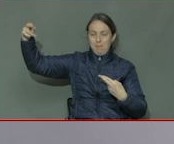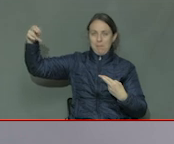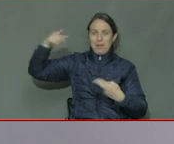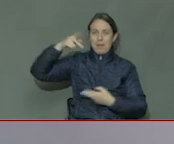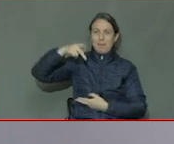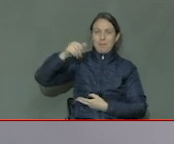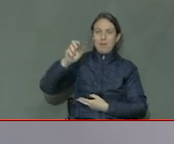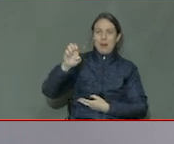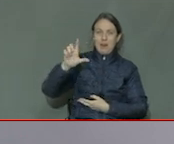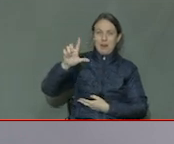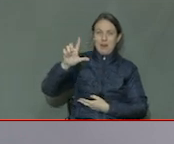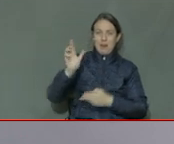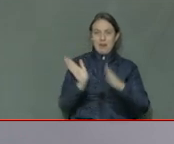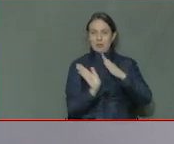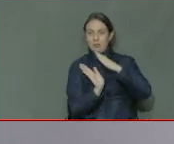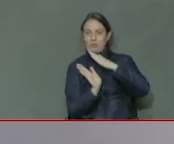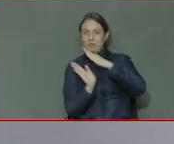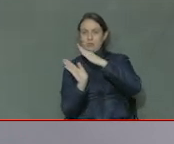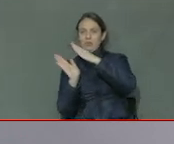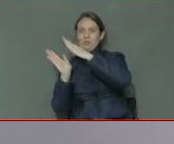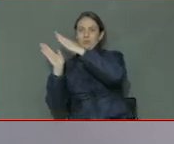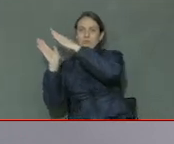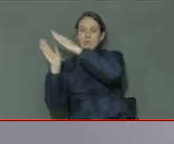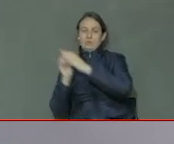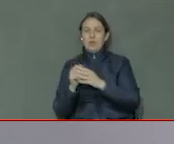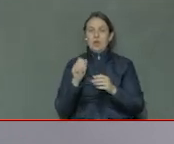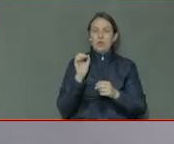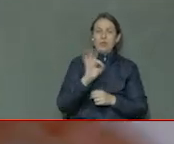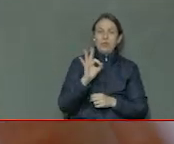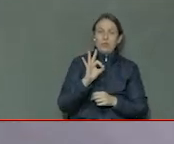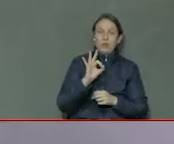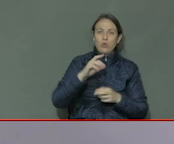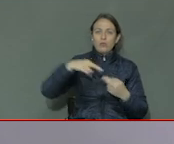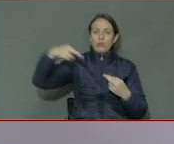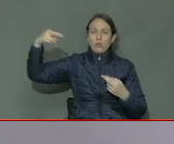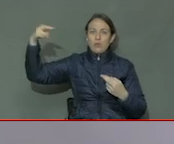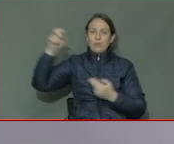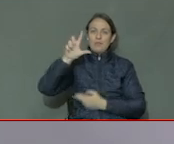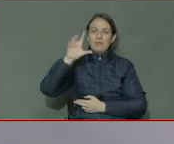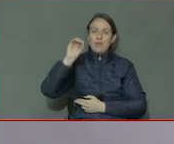as shown in the diagram below. The force applied to the rope is 700 newtons.